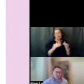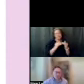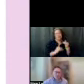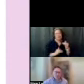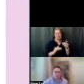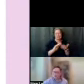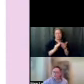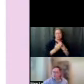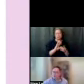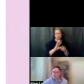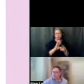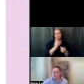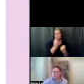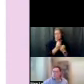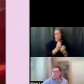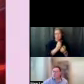hinder that.